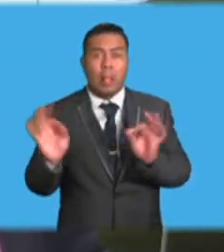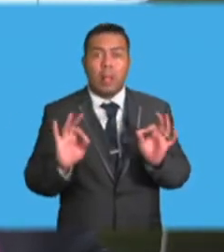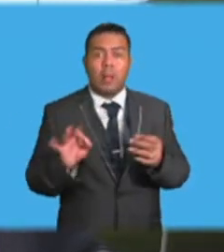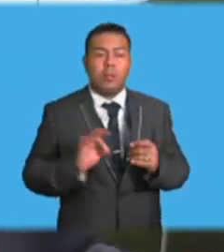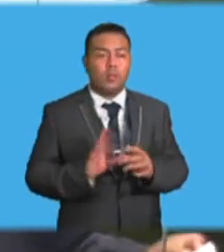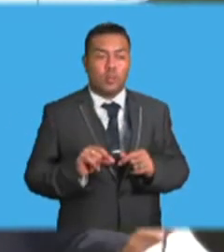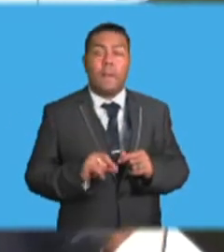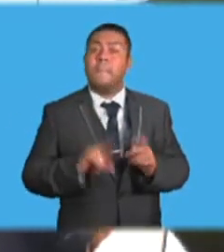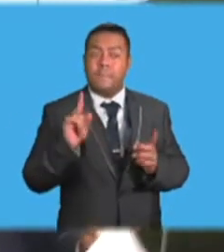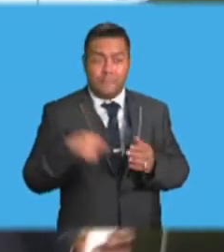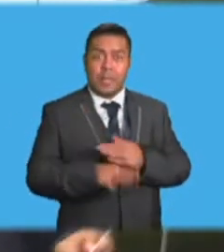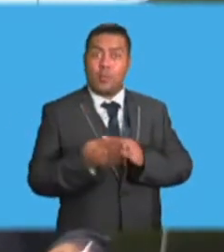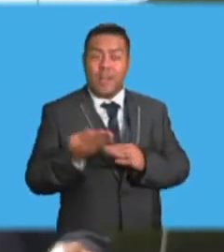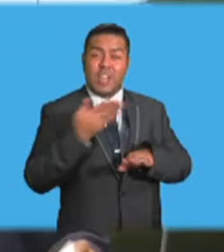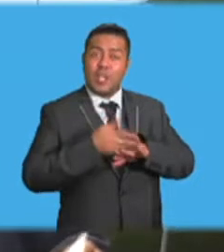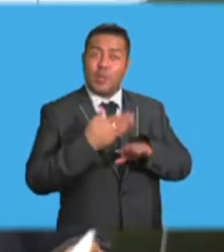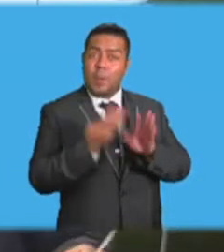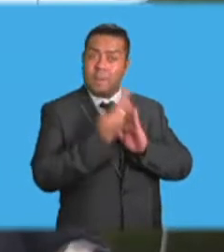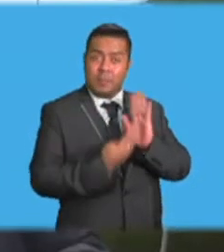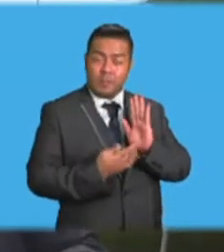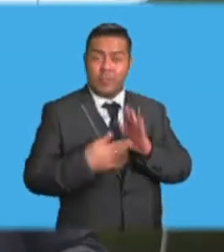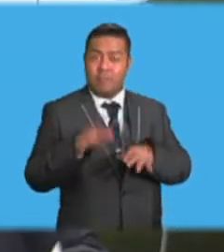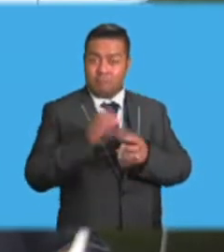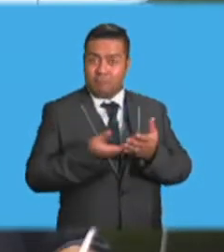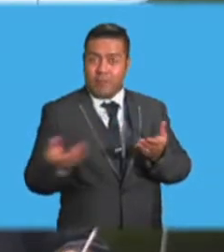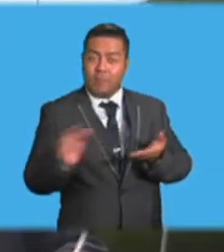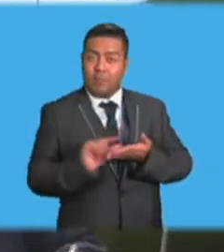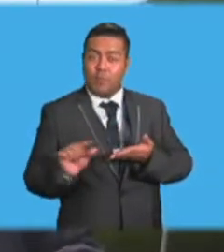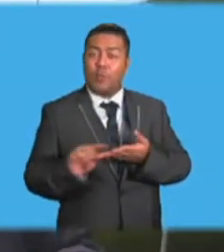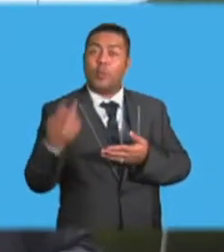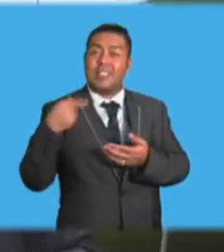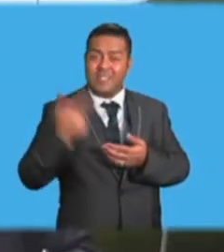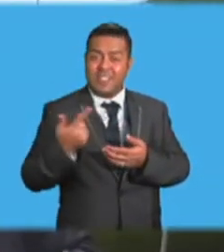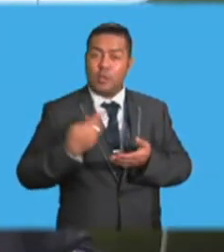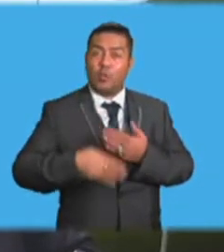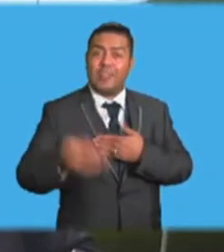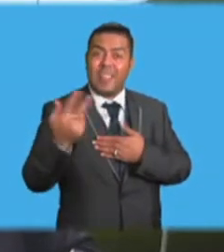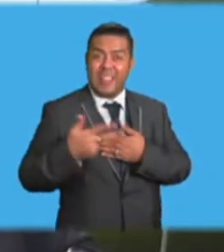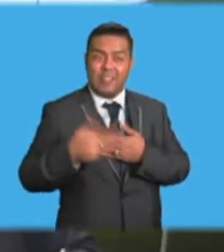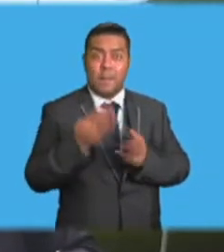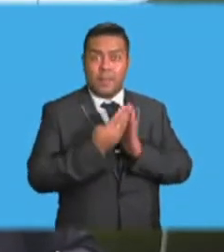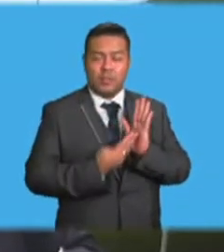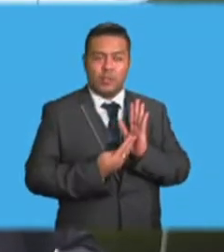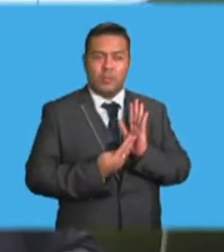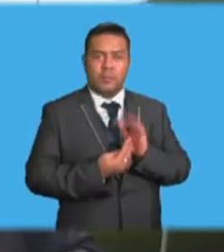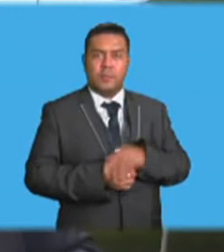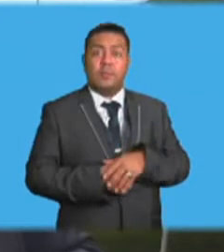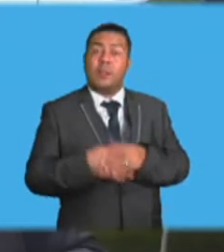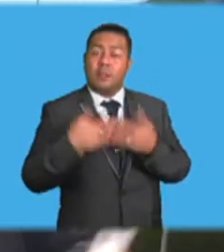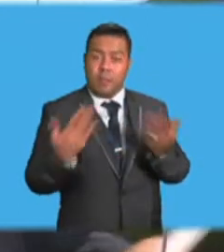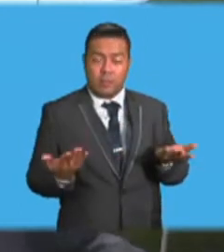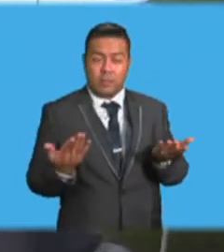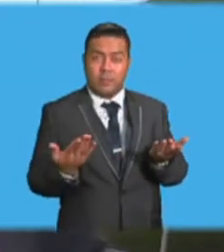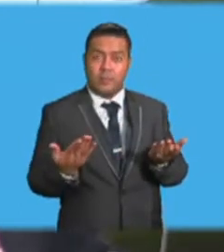budgetary allocation in this budget that was delivered last year, the 2017-2018 budget, Madam Speaker. The irony, of